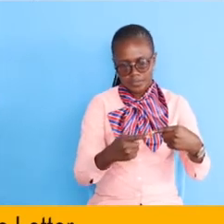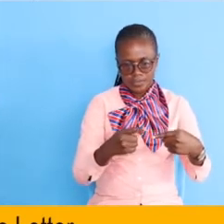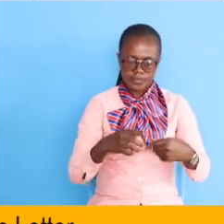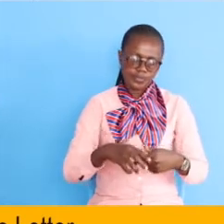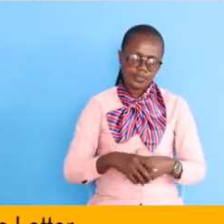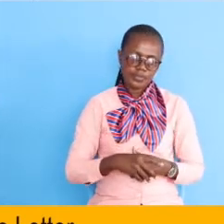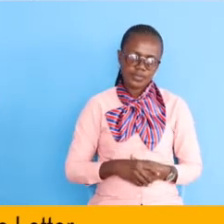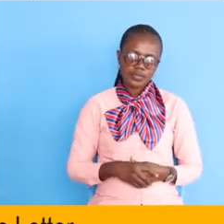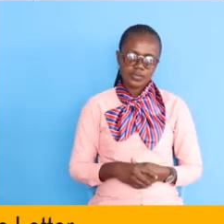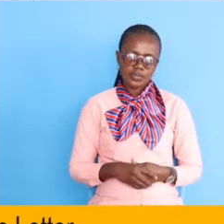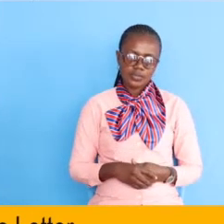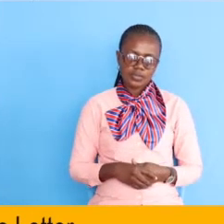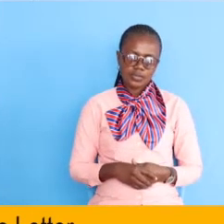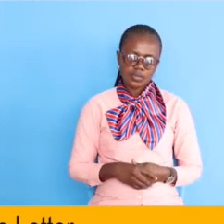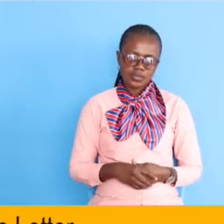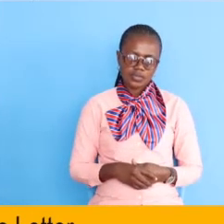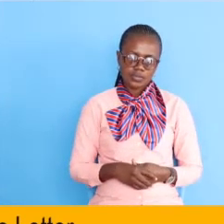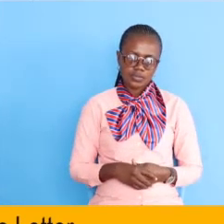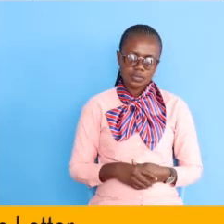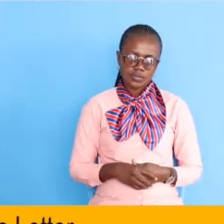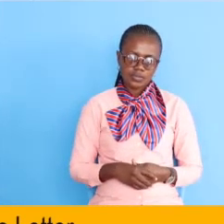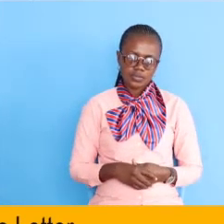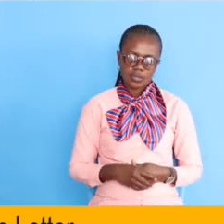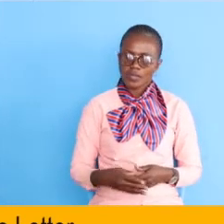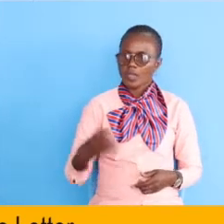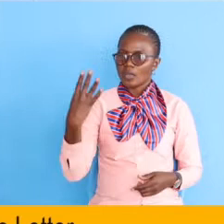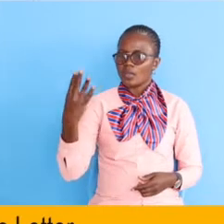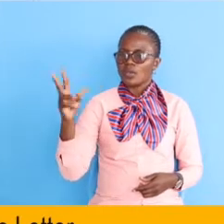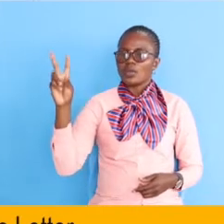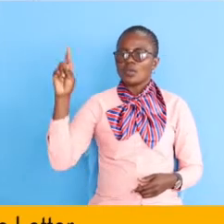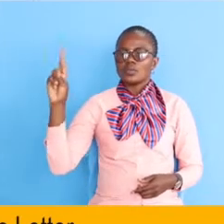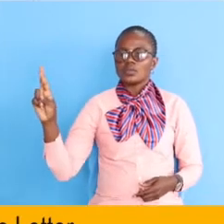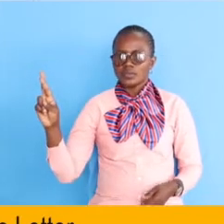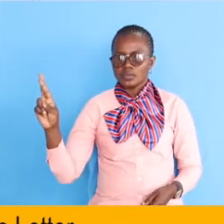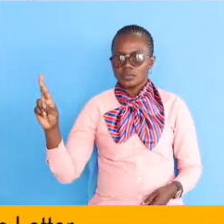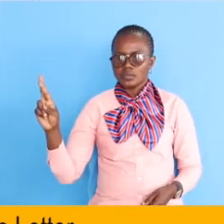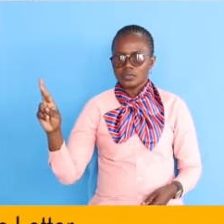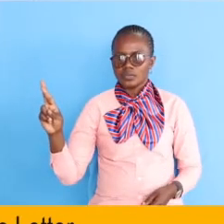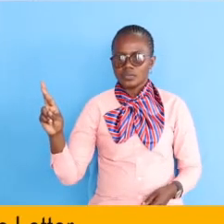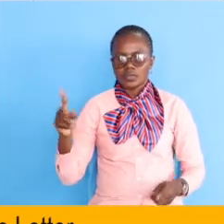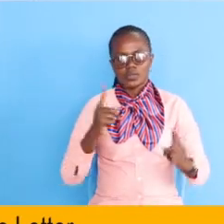it. Then he talked about forums, followed by